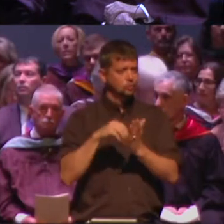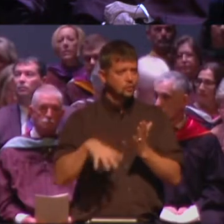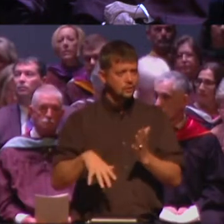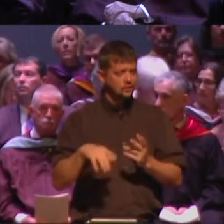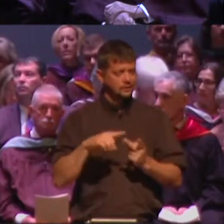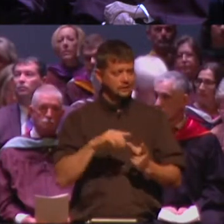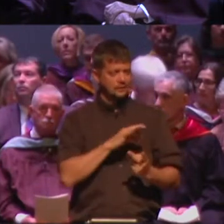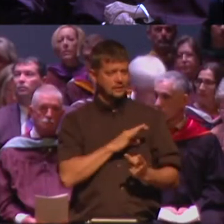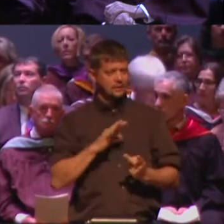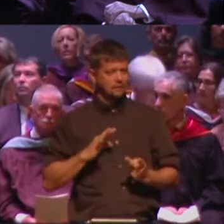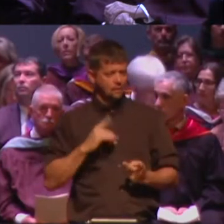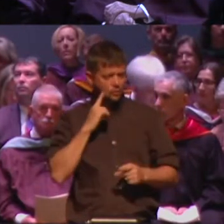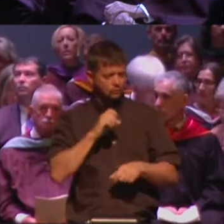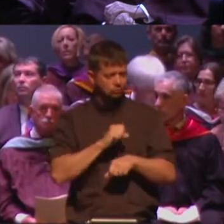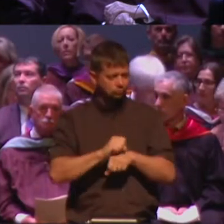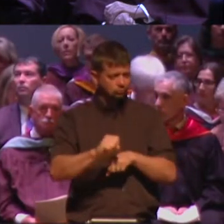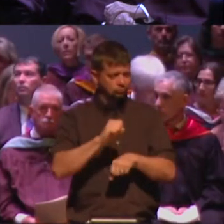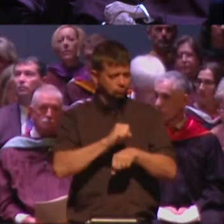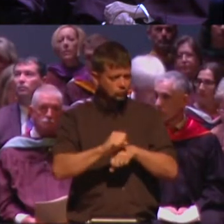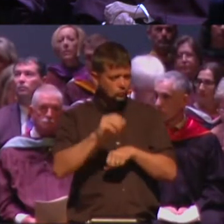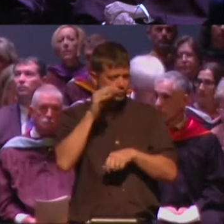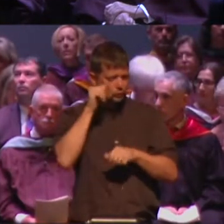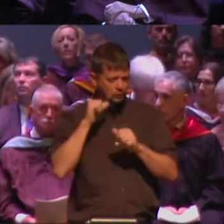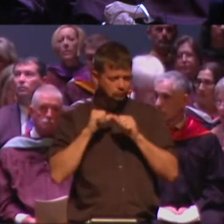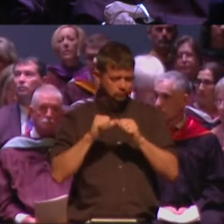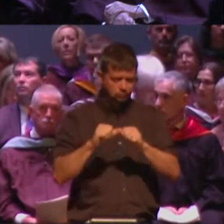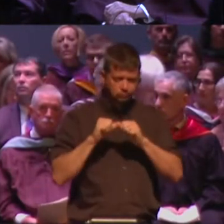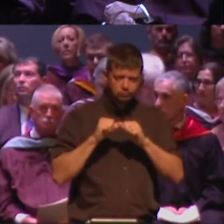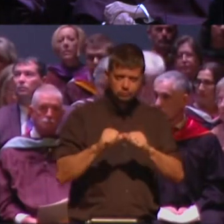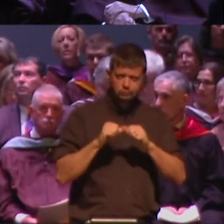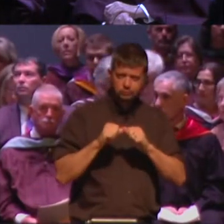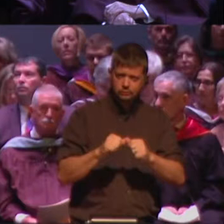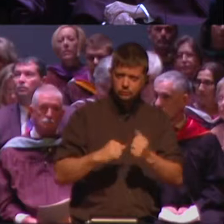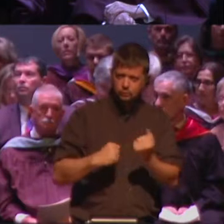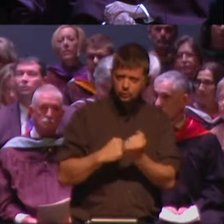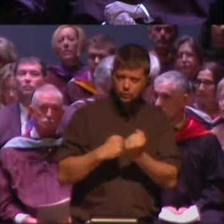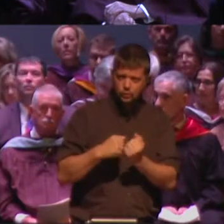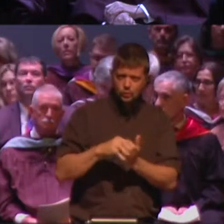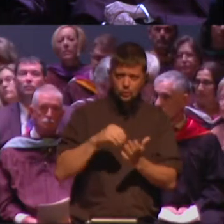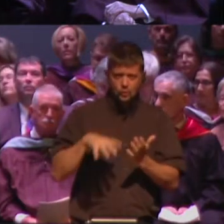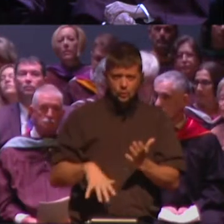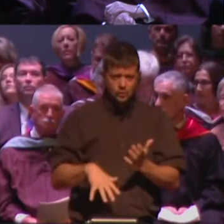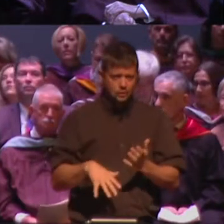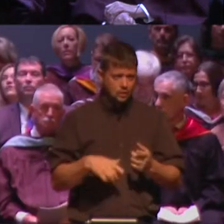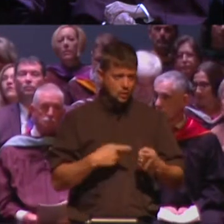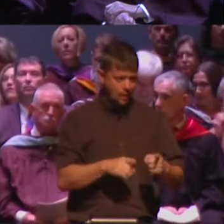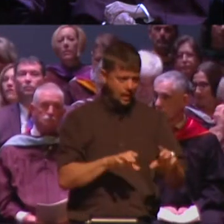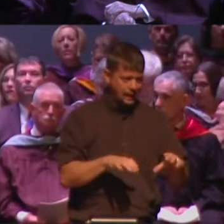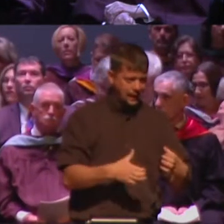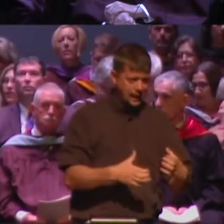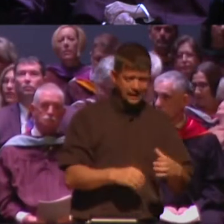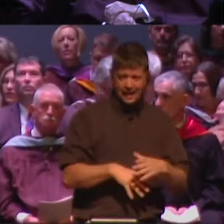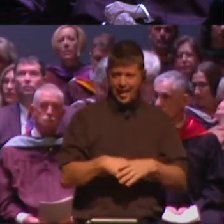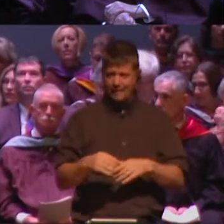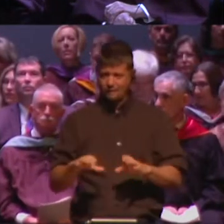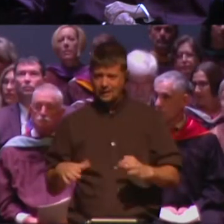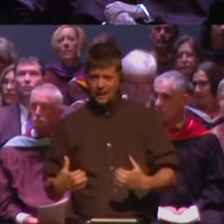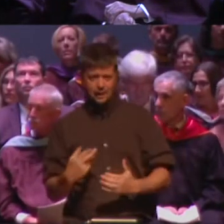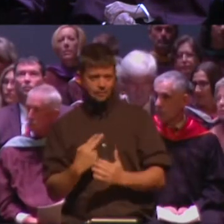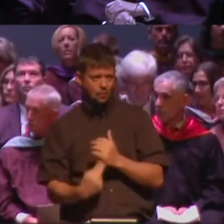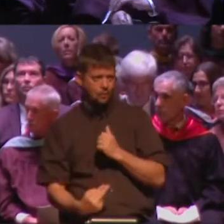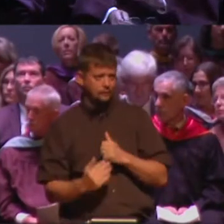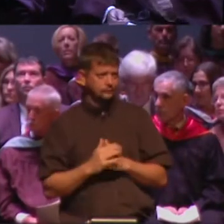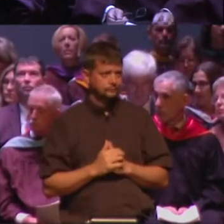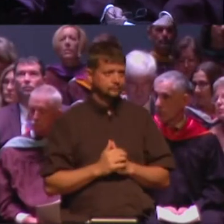displaying tireless efforts in providing support to students both in and outside the classroom.